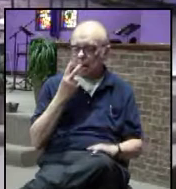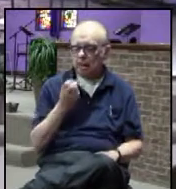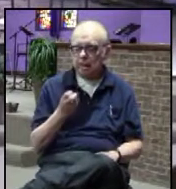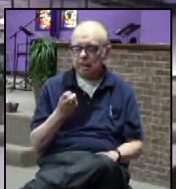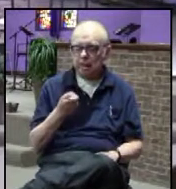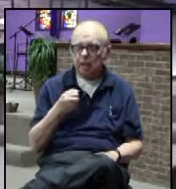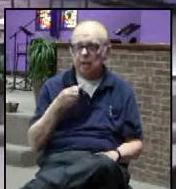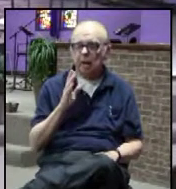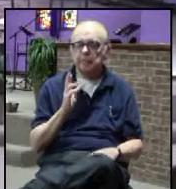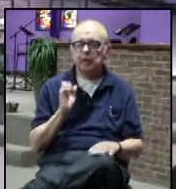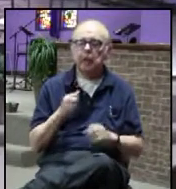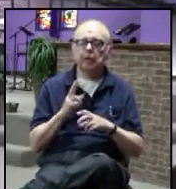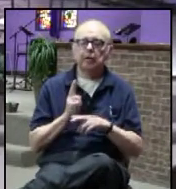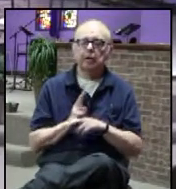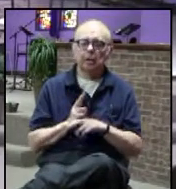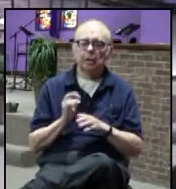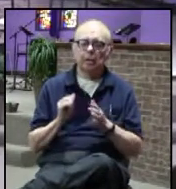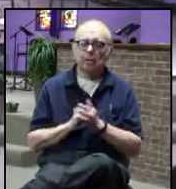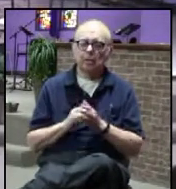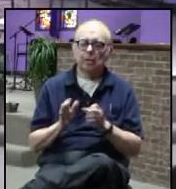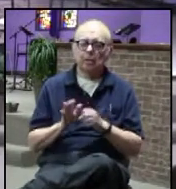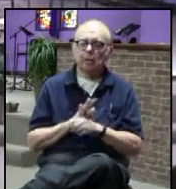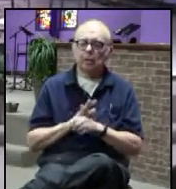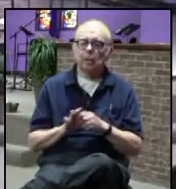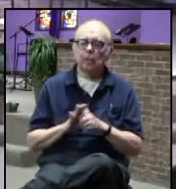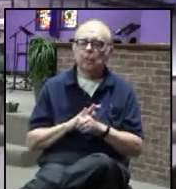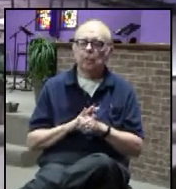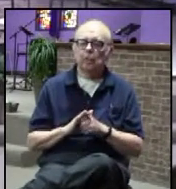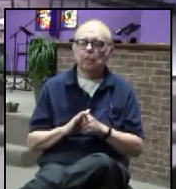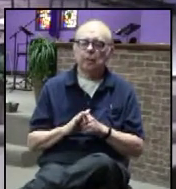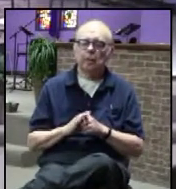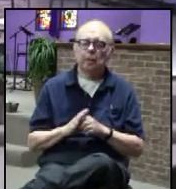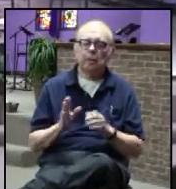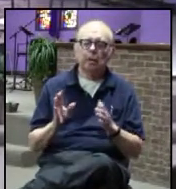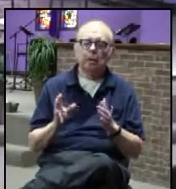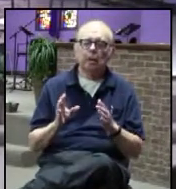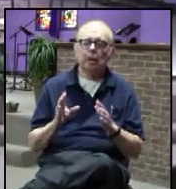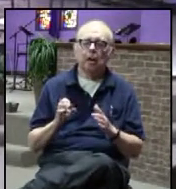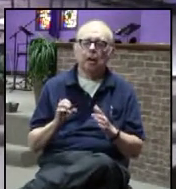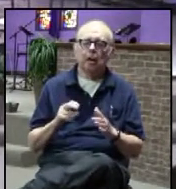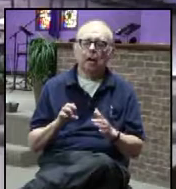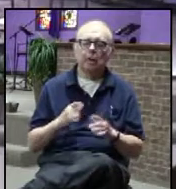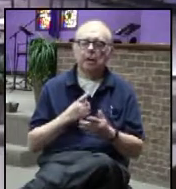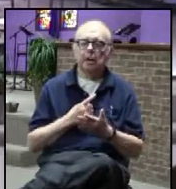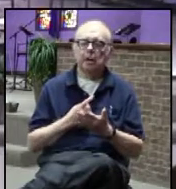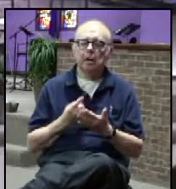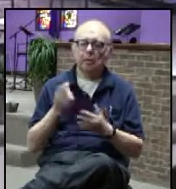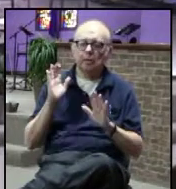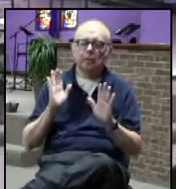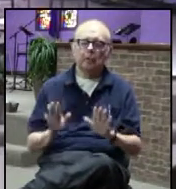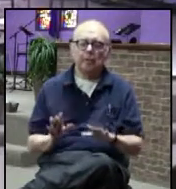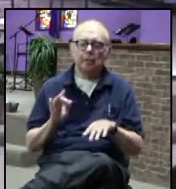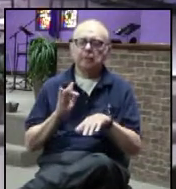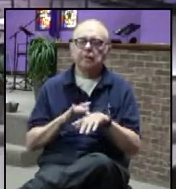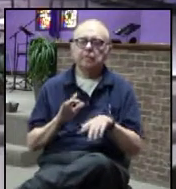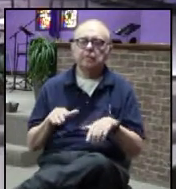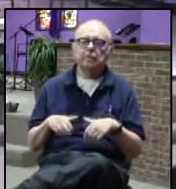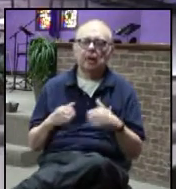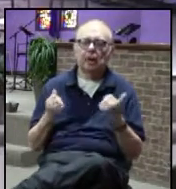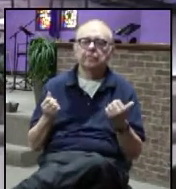God used that whole concert last Sunday night to touch the